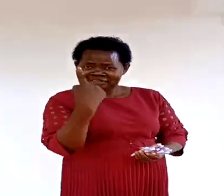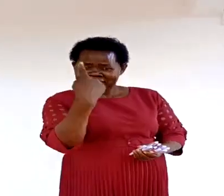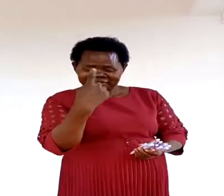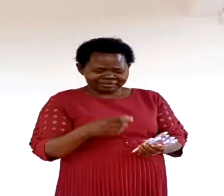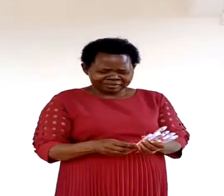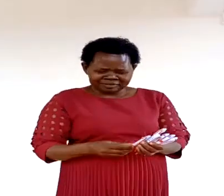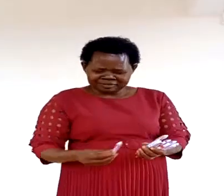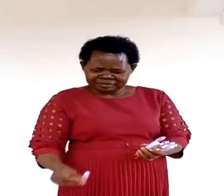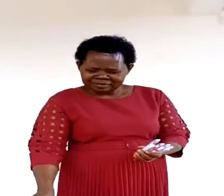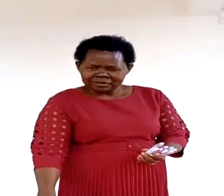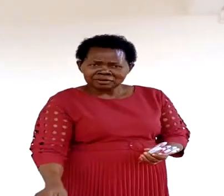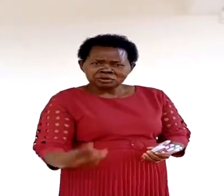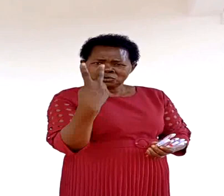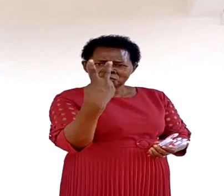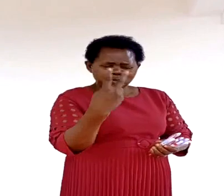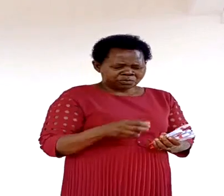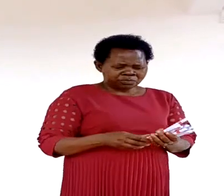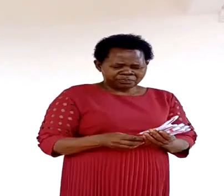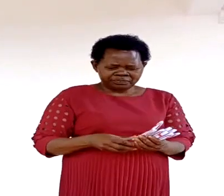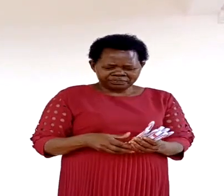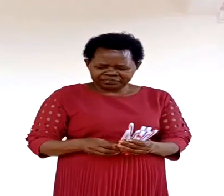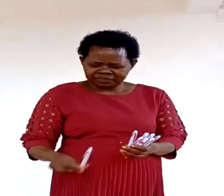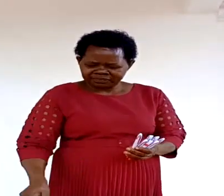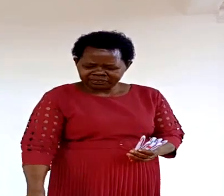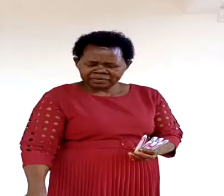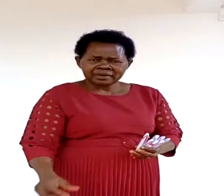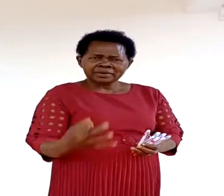That's one, two,